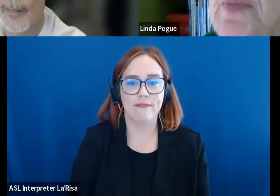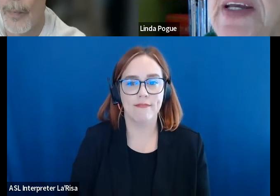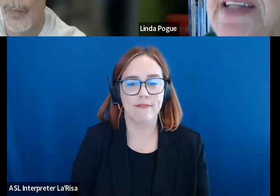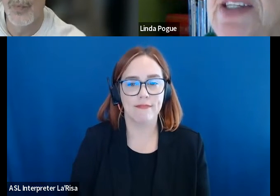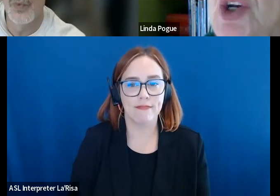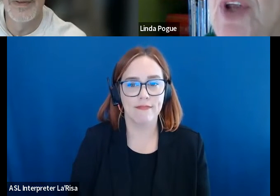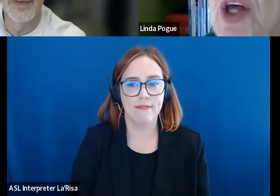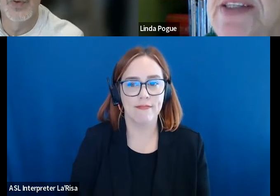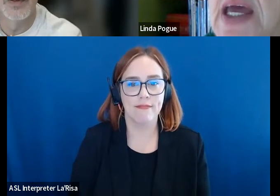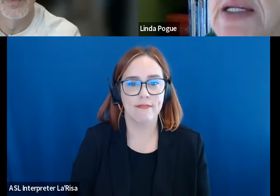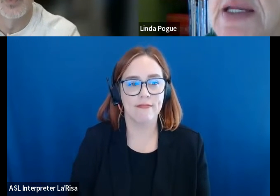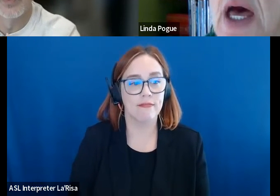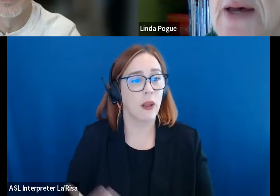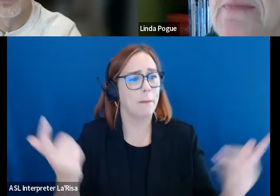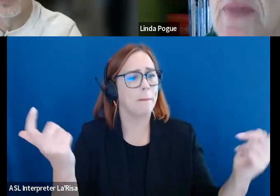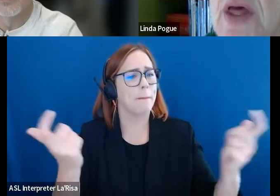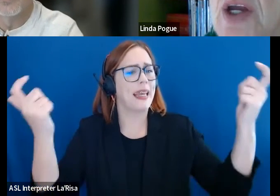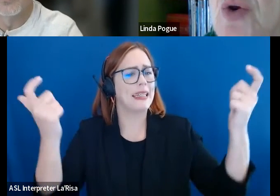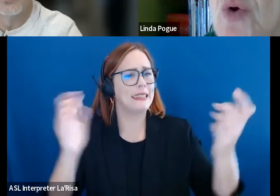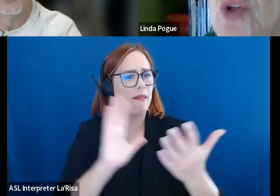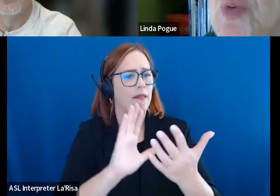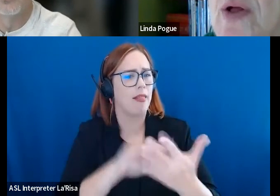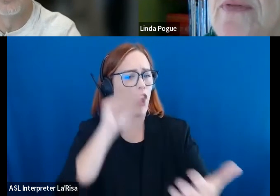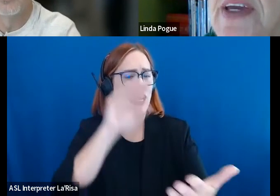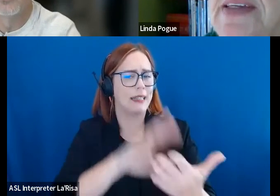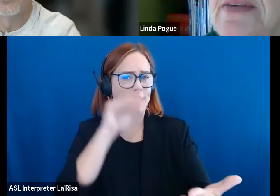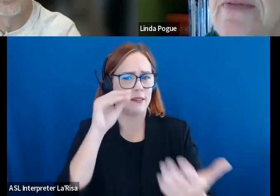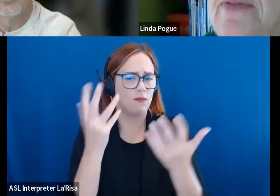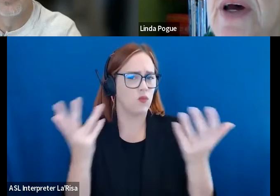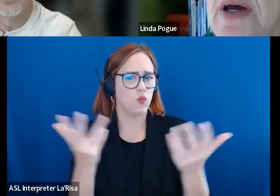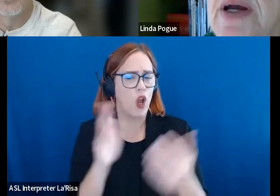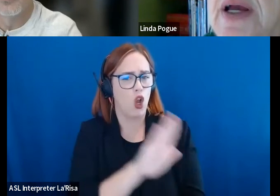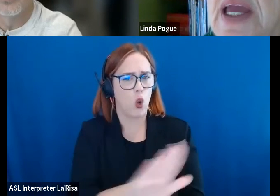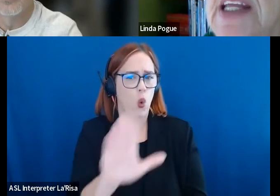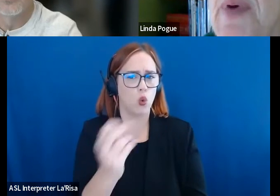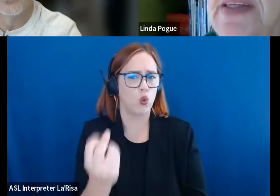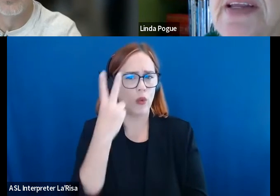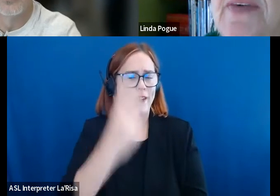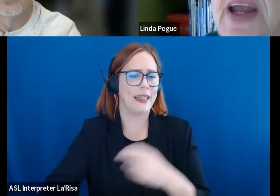So what's the biggest lesson you've learned in your 12 years of independent living